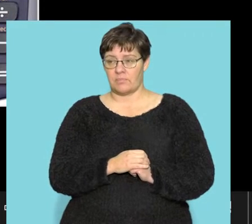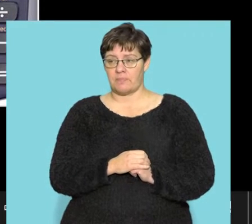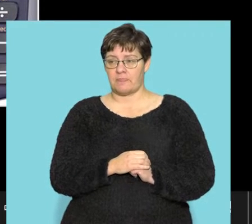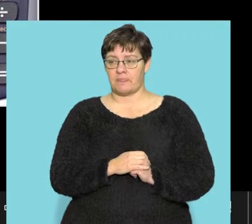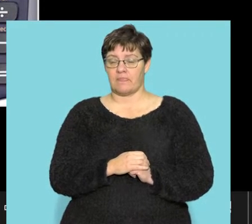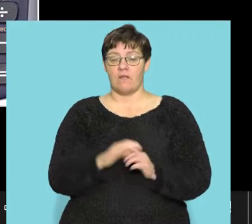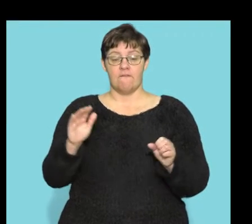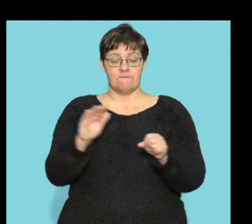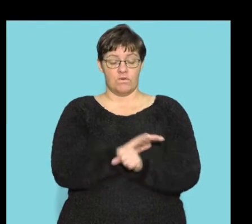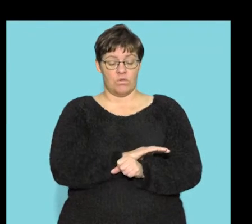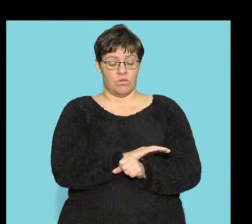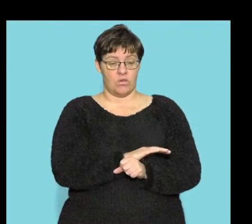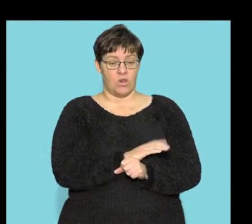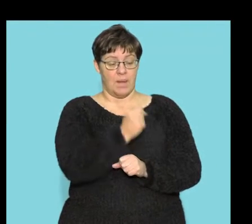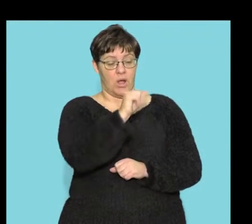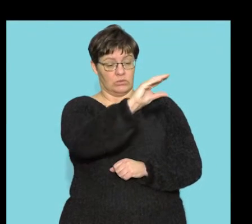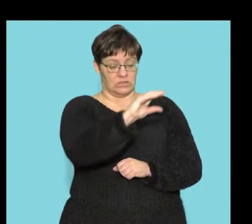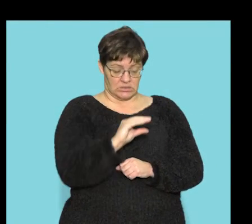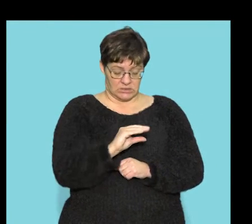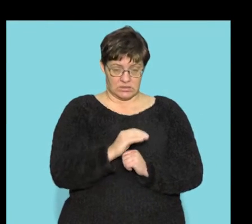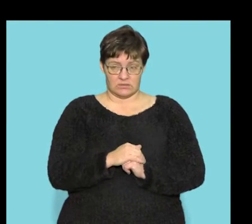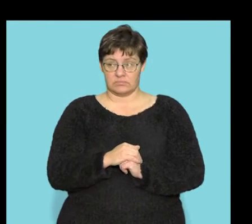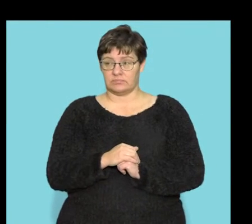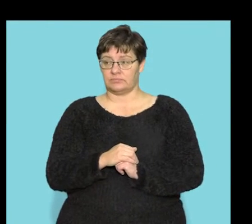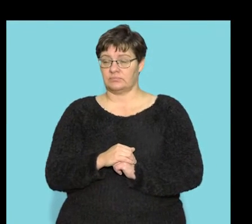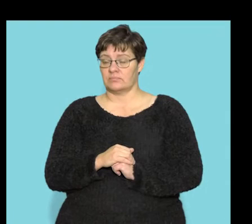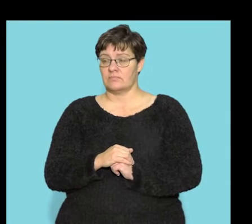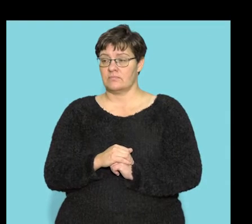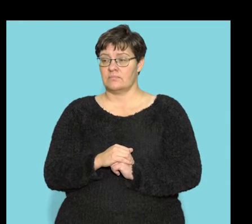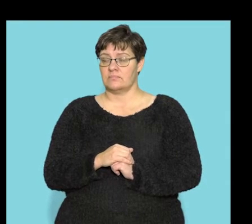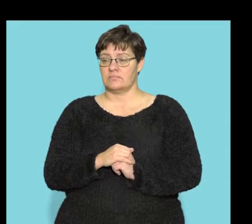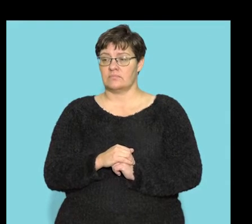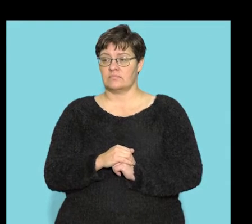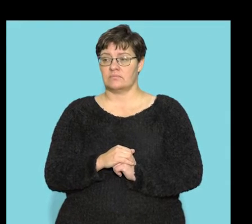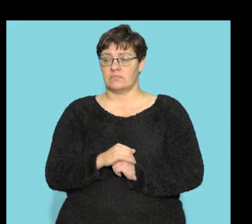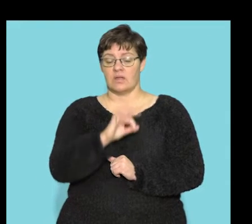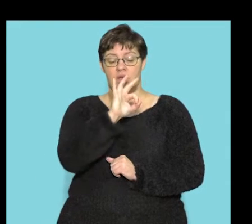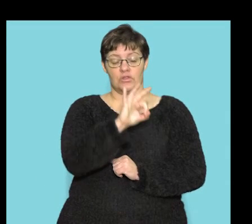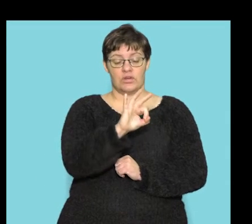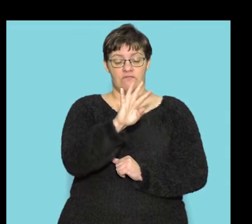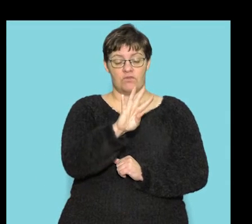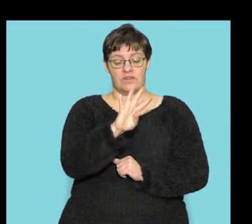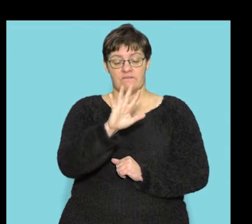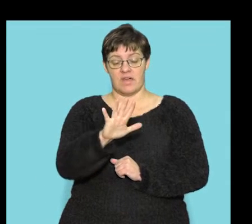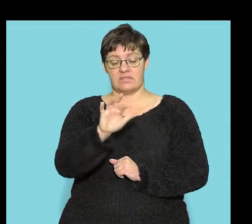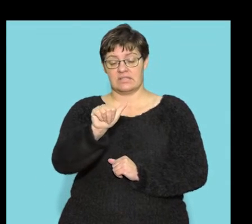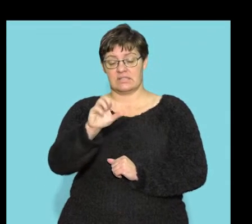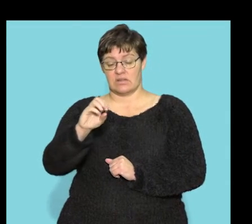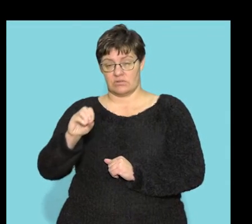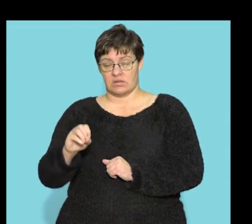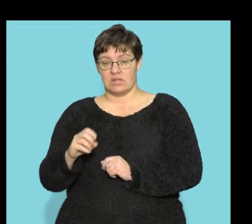the full amount that you have here. As you can see, 345,600